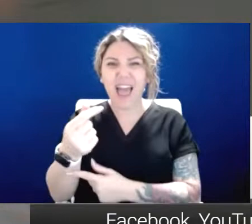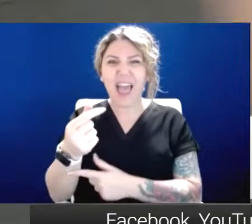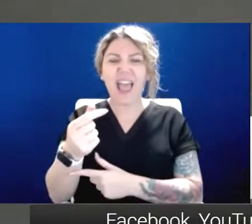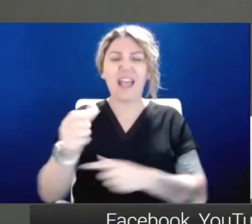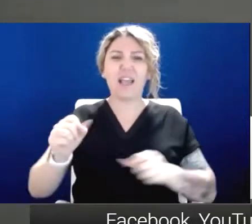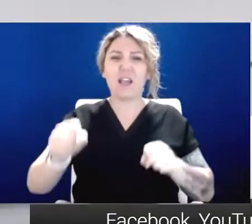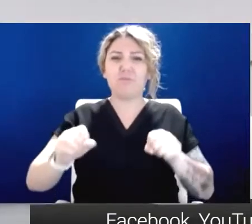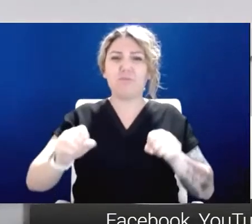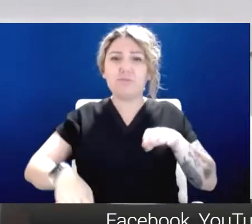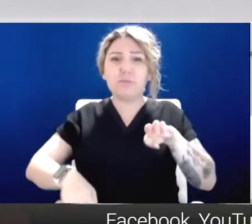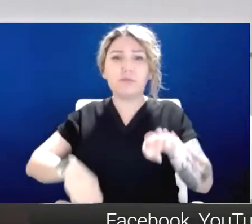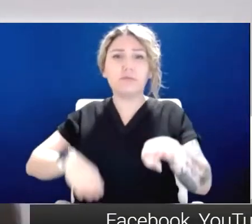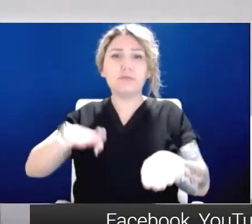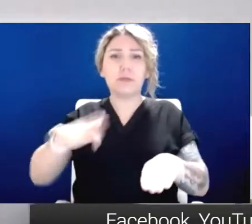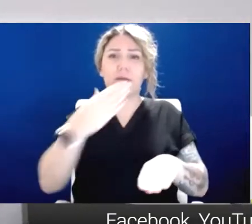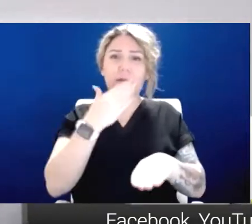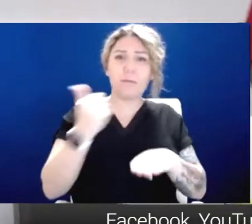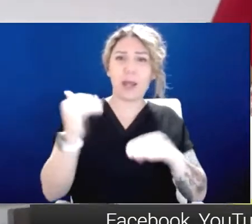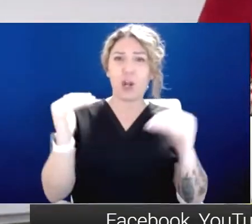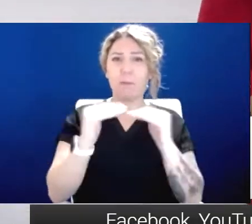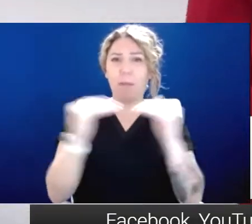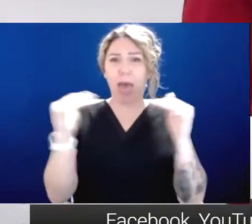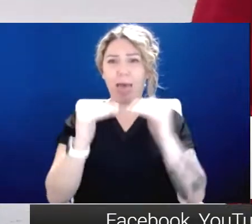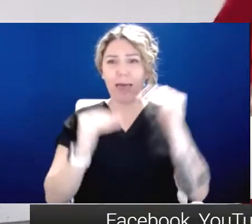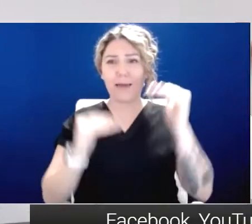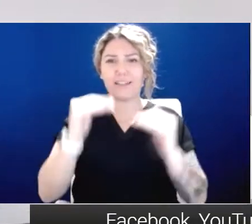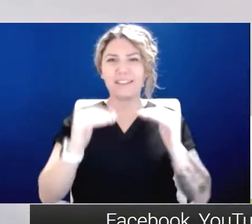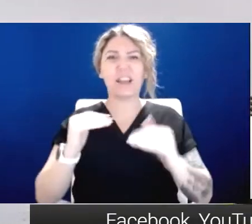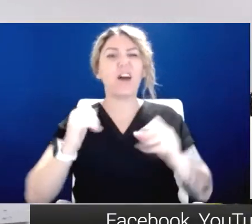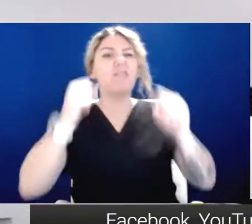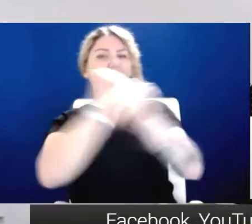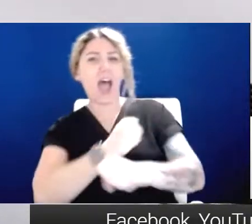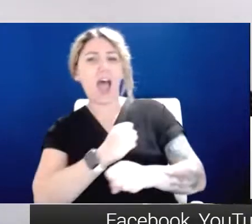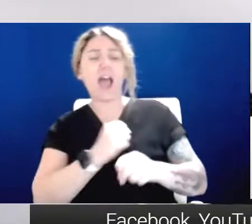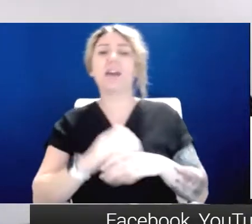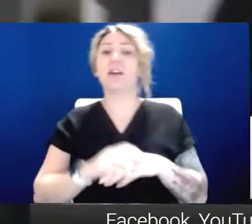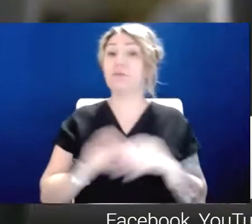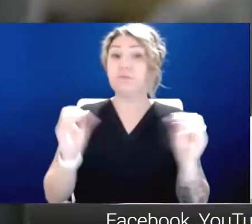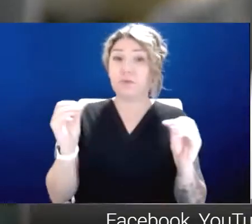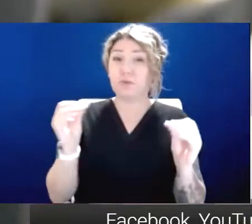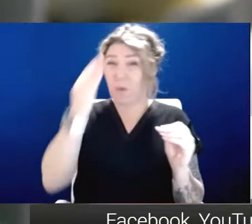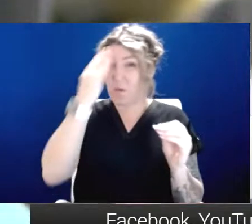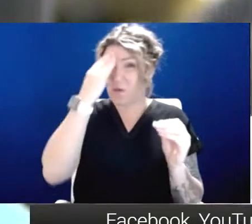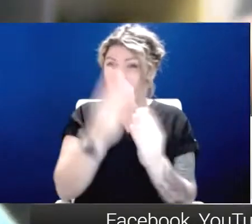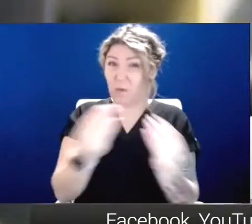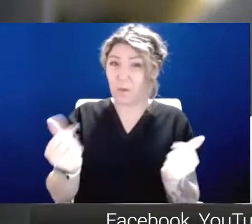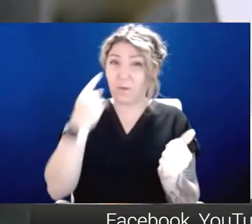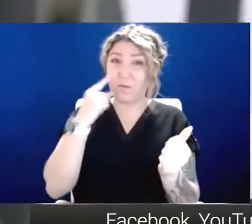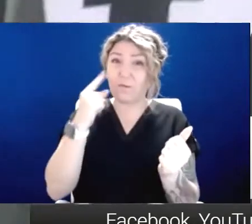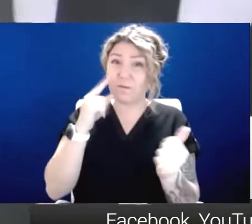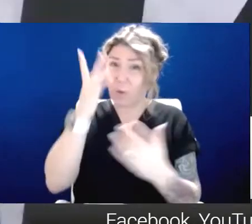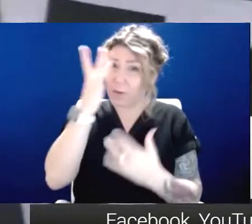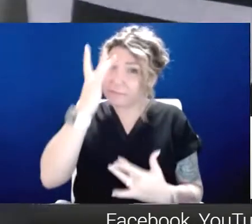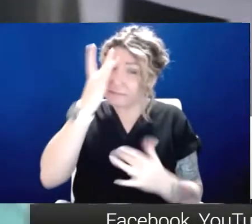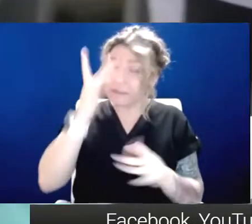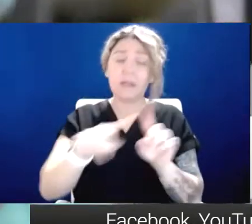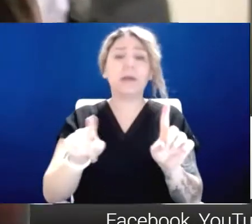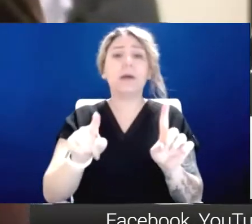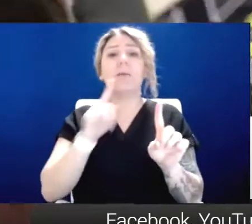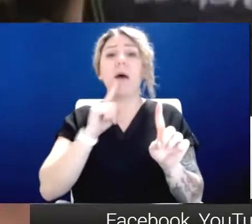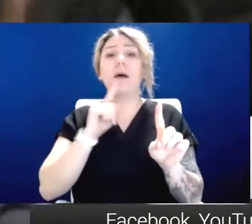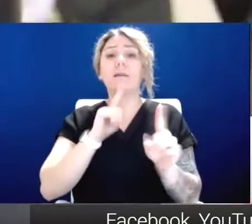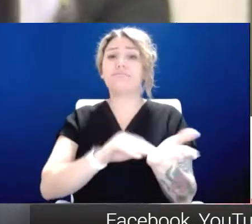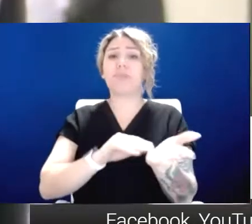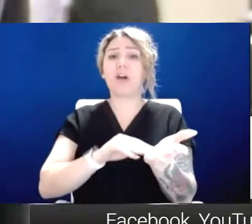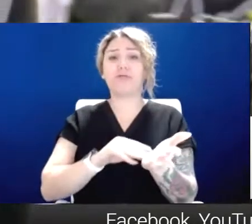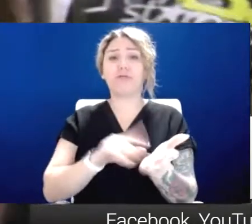have better balance. Buddy, head. There is no known cure for Parkinson's, but doctors at the University of Kansas Health System